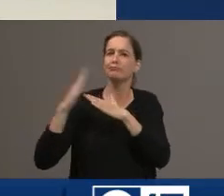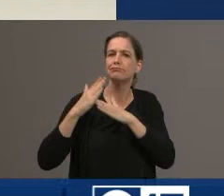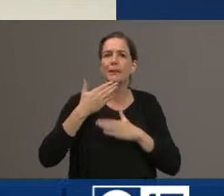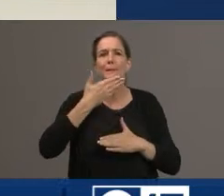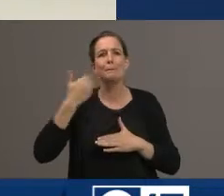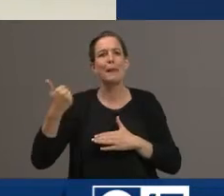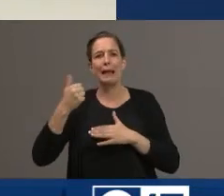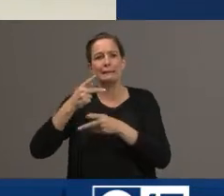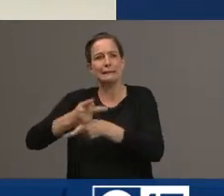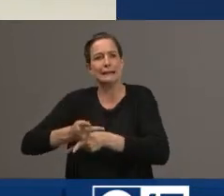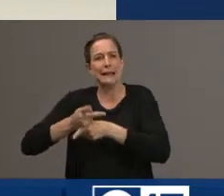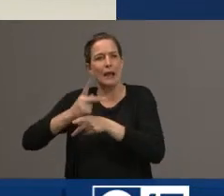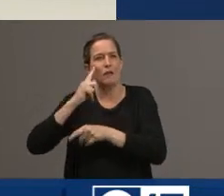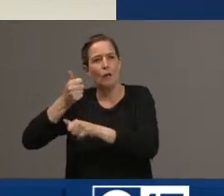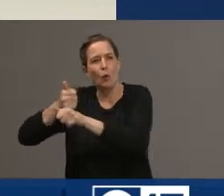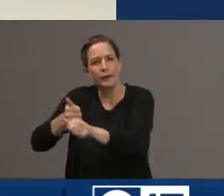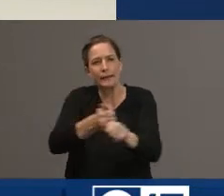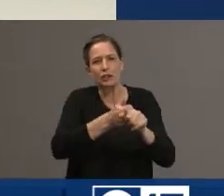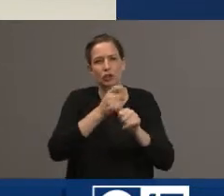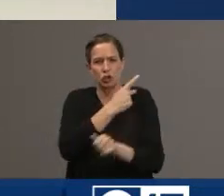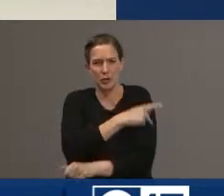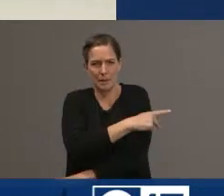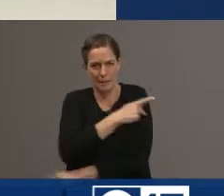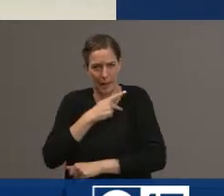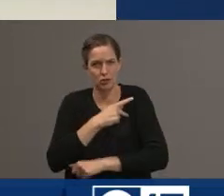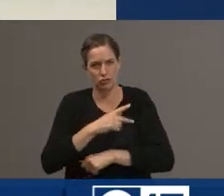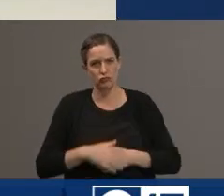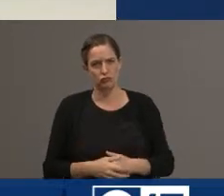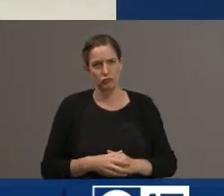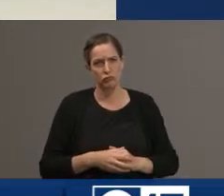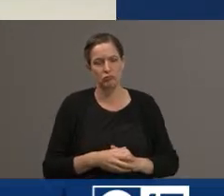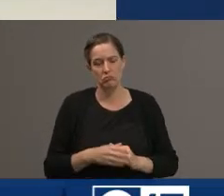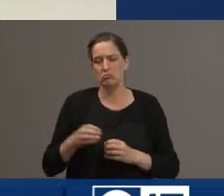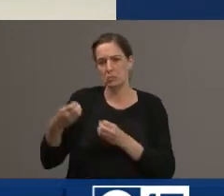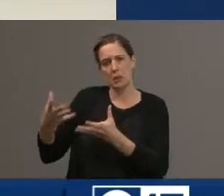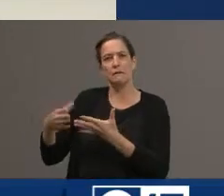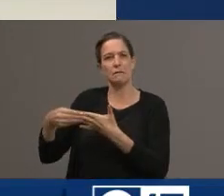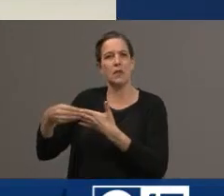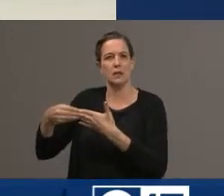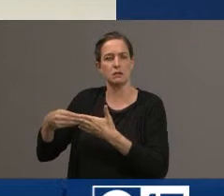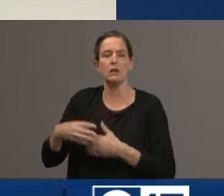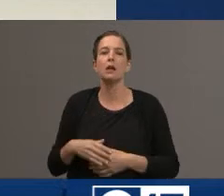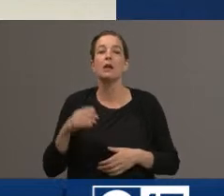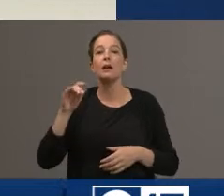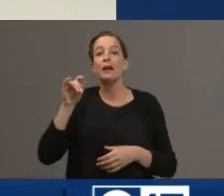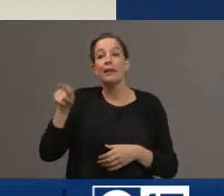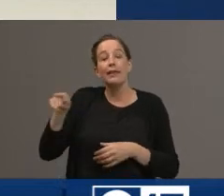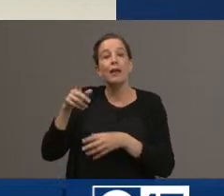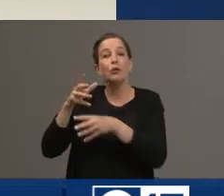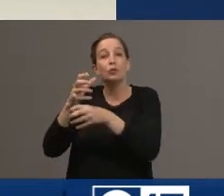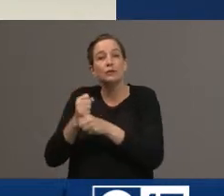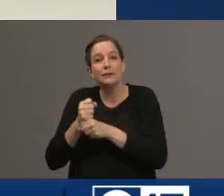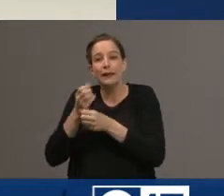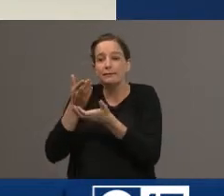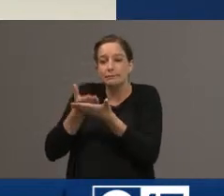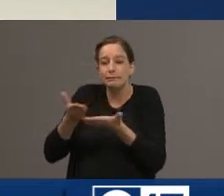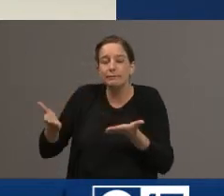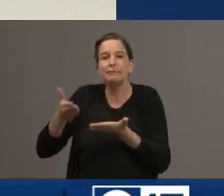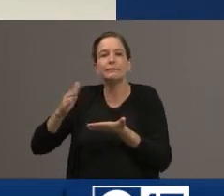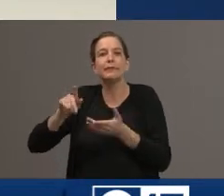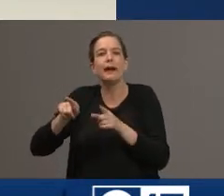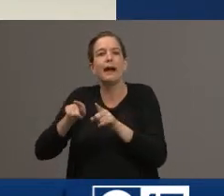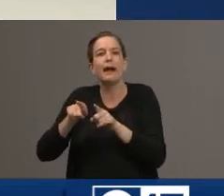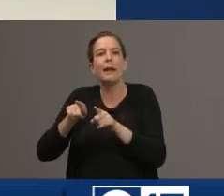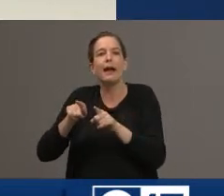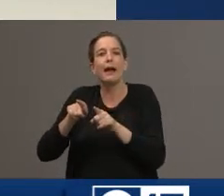today. Again, we retain certain tools if necessary. That is not a necessary